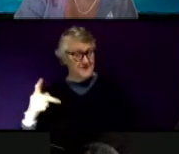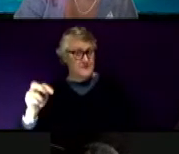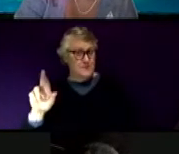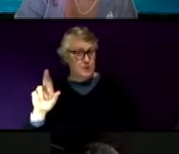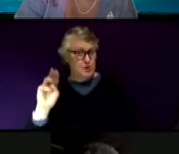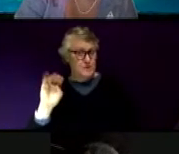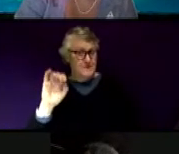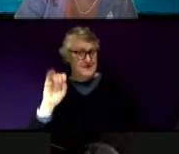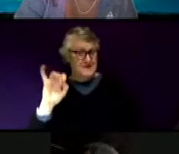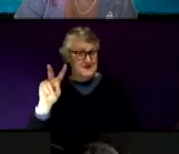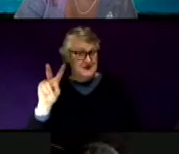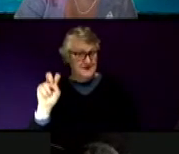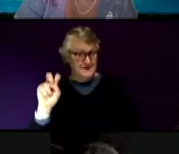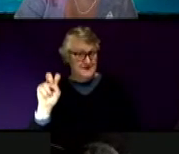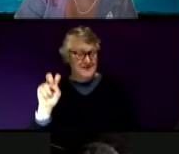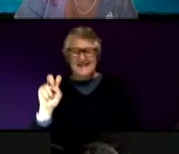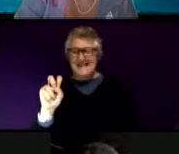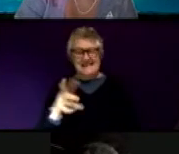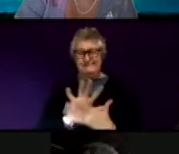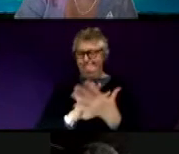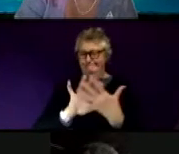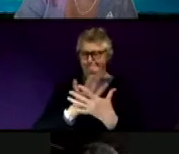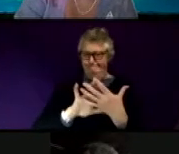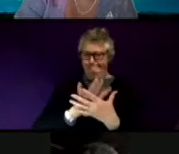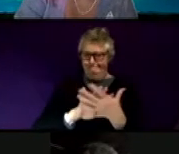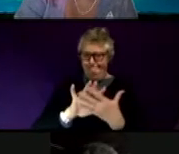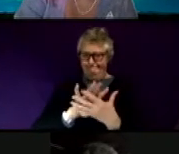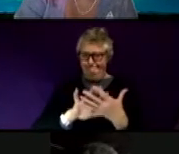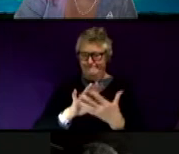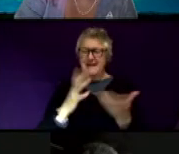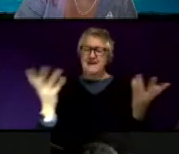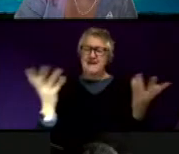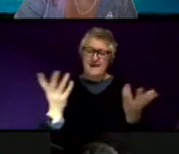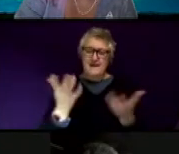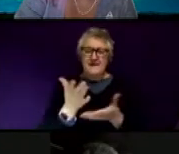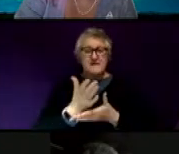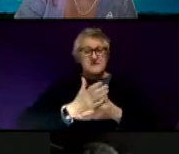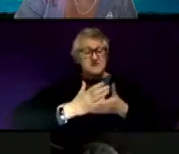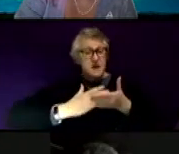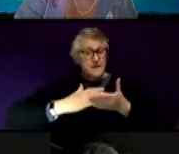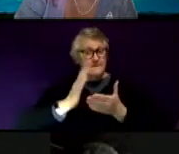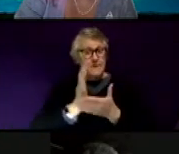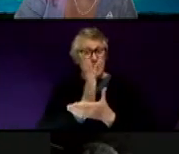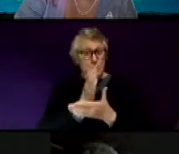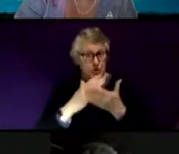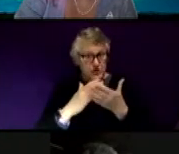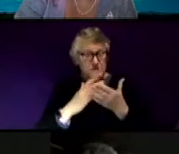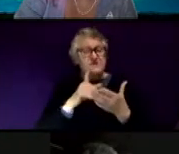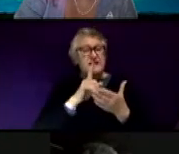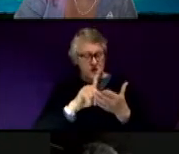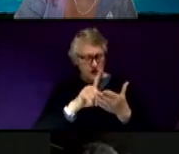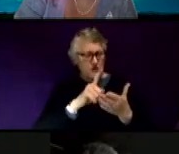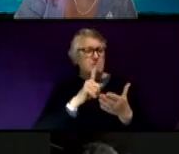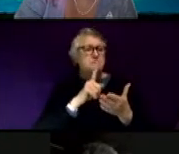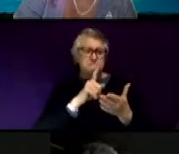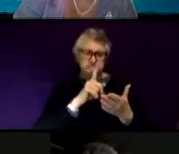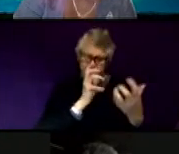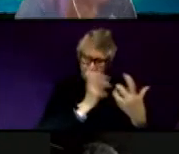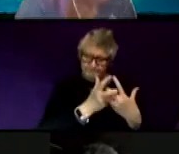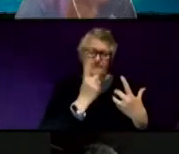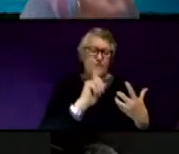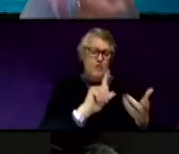there are definitely some aspects of a body-worn camera policy that are mandatory for bargaining. And the city